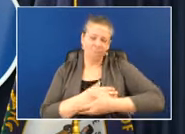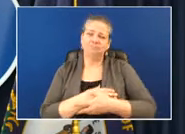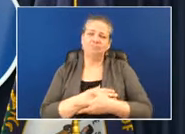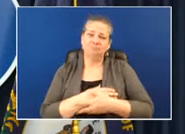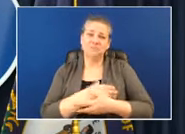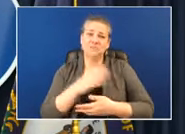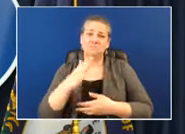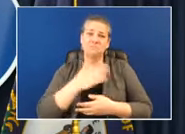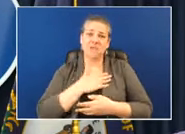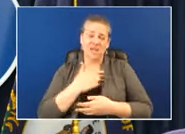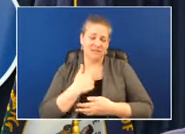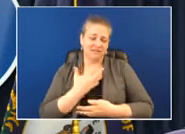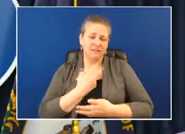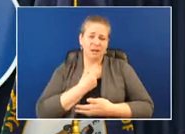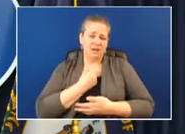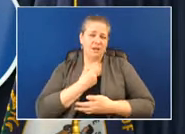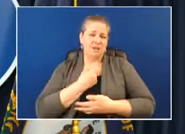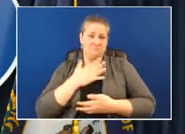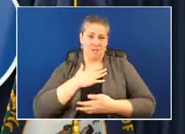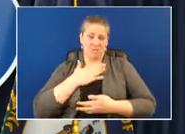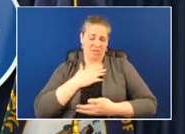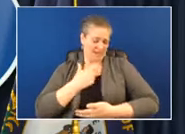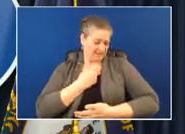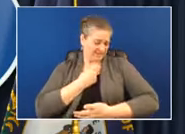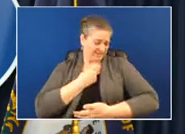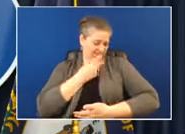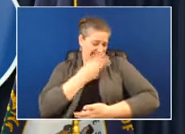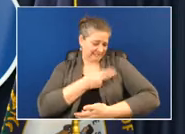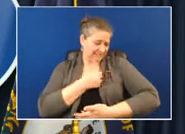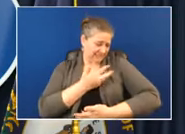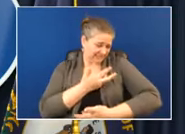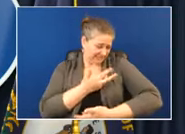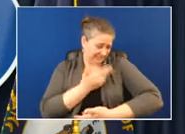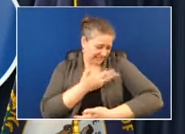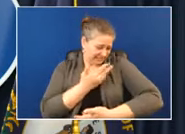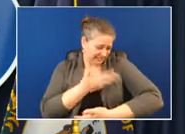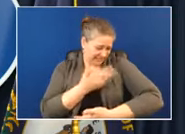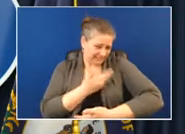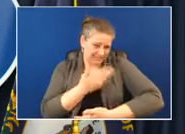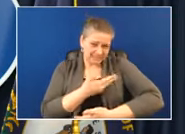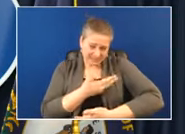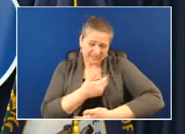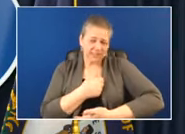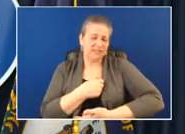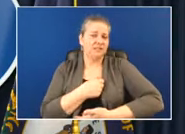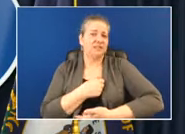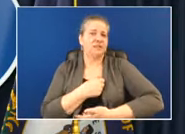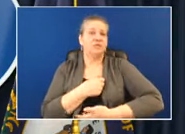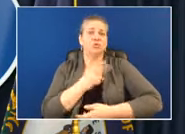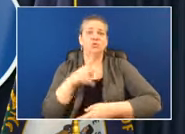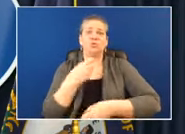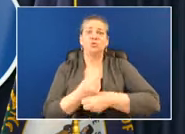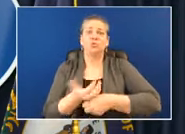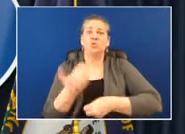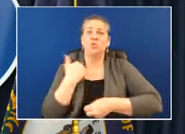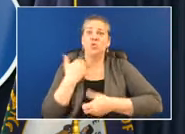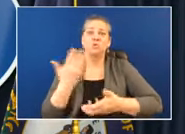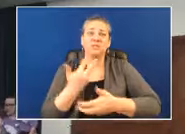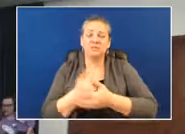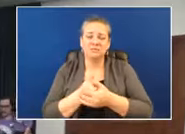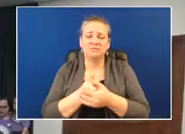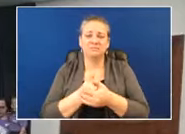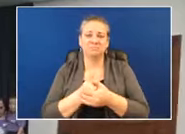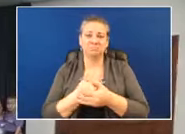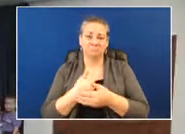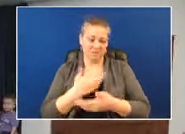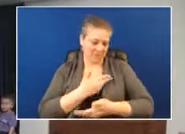breath, waiting to see if there would be another. 2 years ago today, I had to head my baby over to a